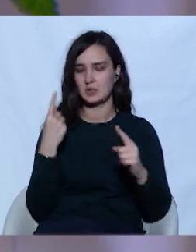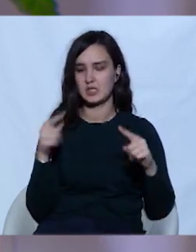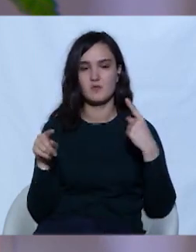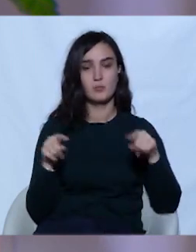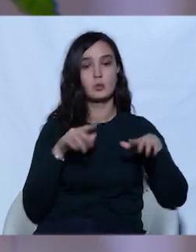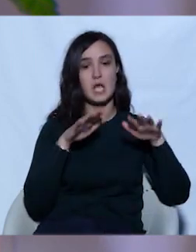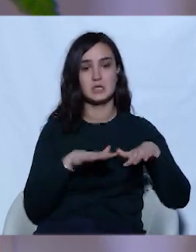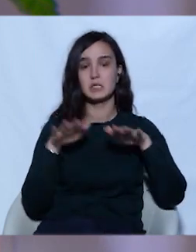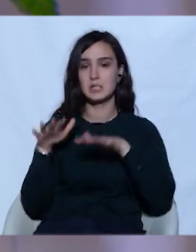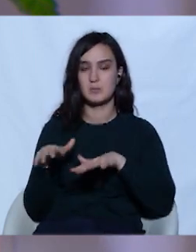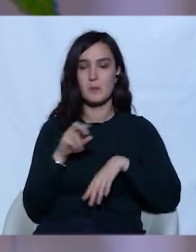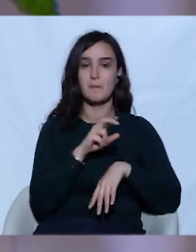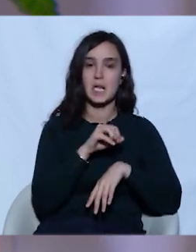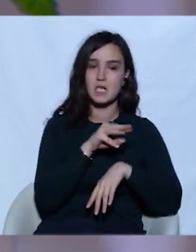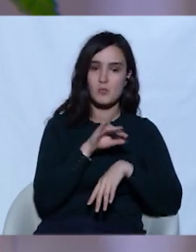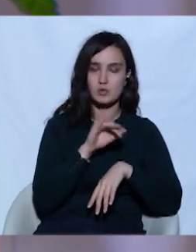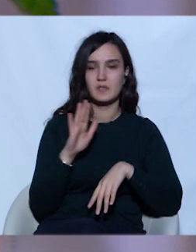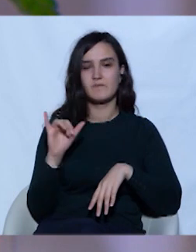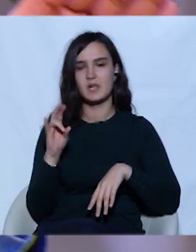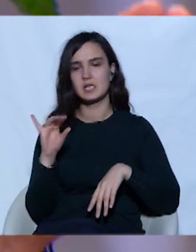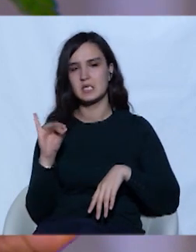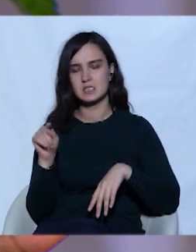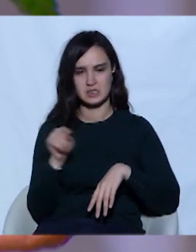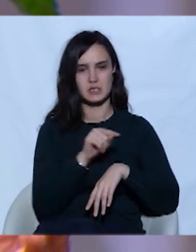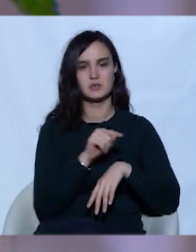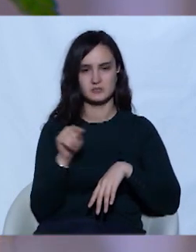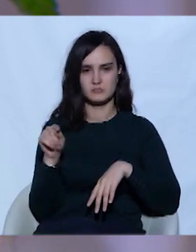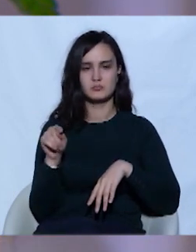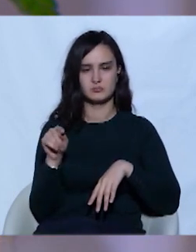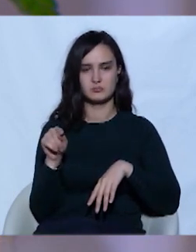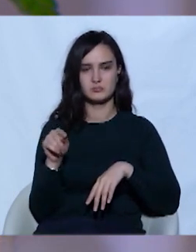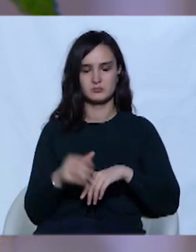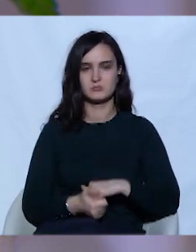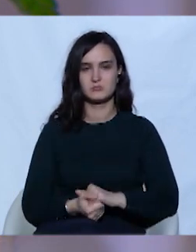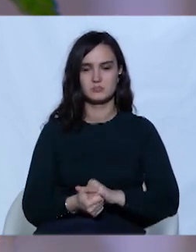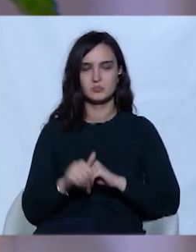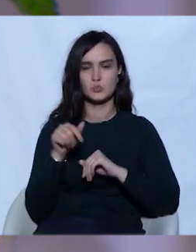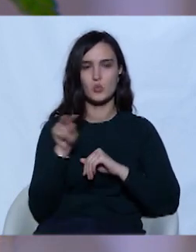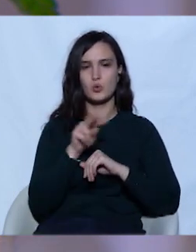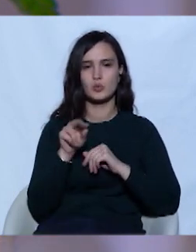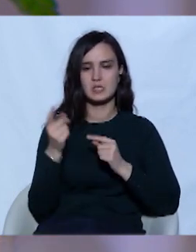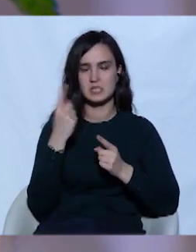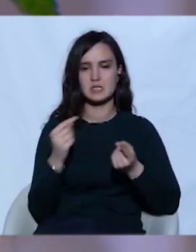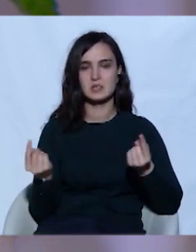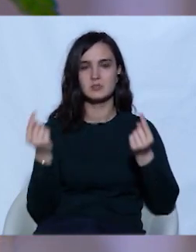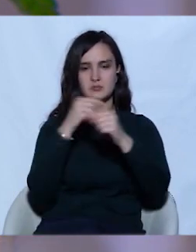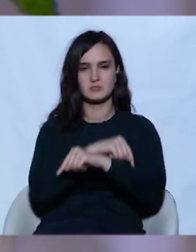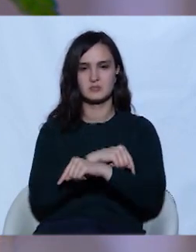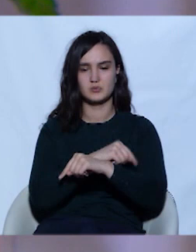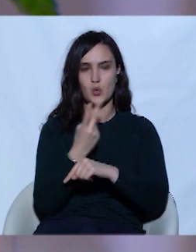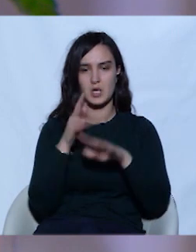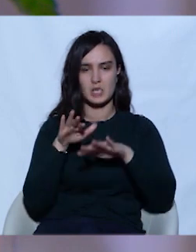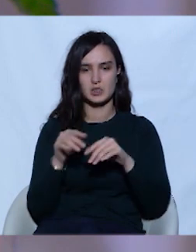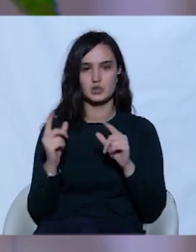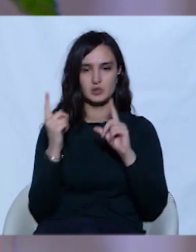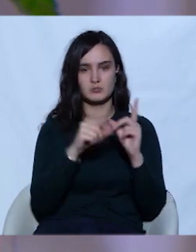it's important for her to have Harriet marry someone richer, someone more from an upper class. But this